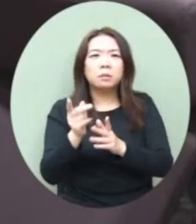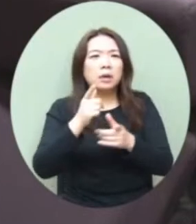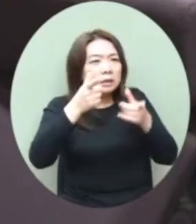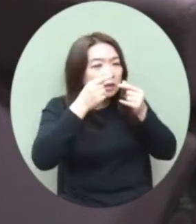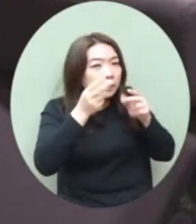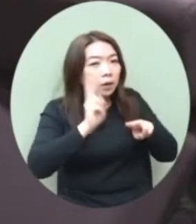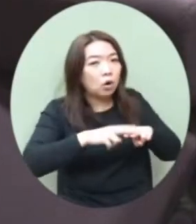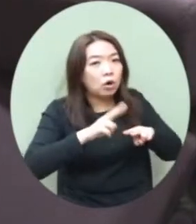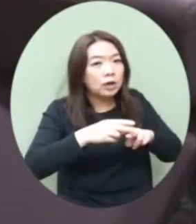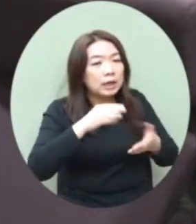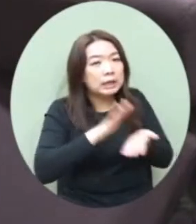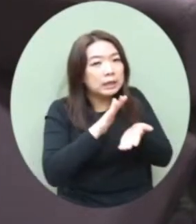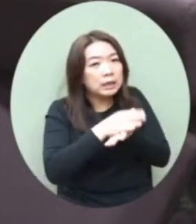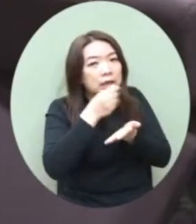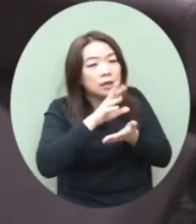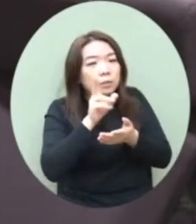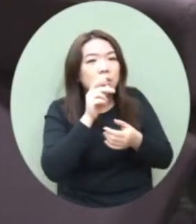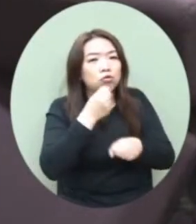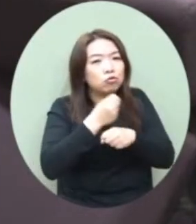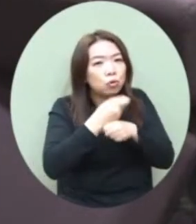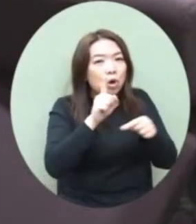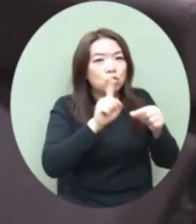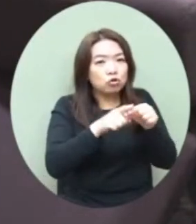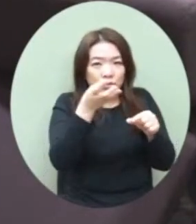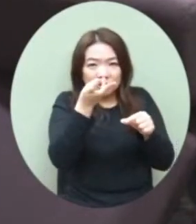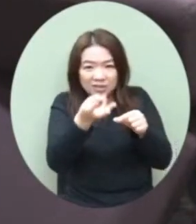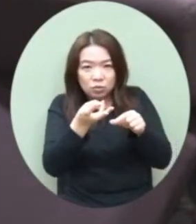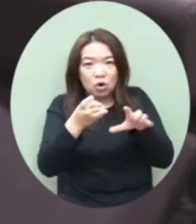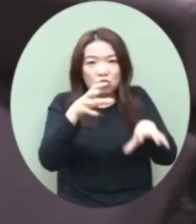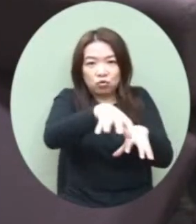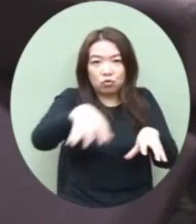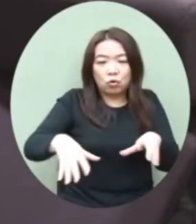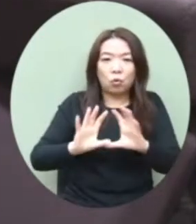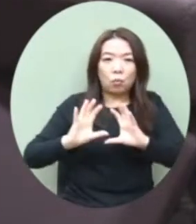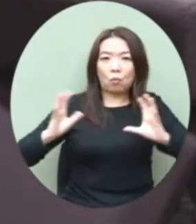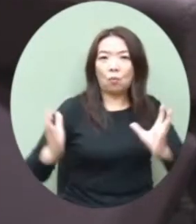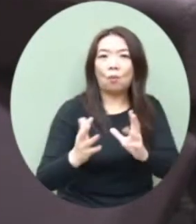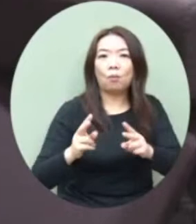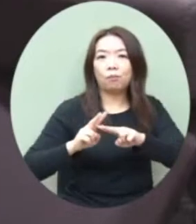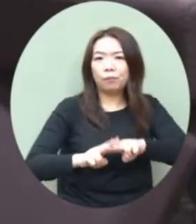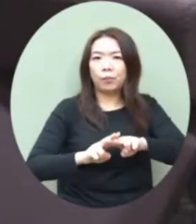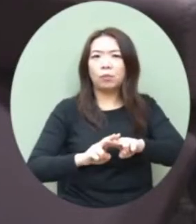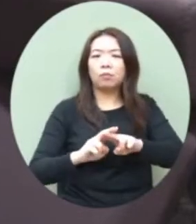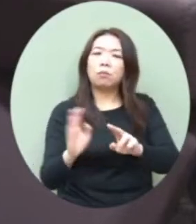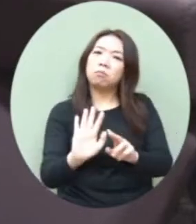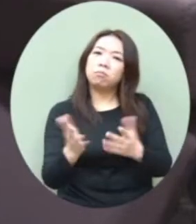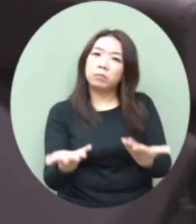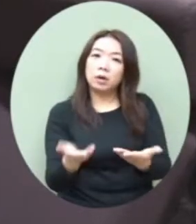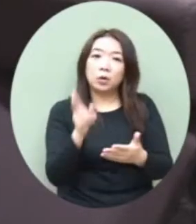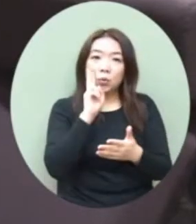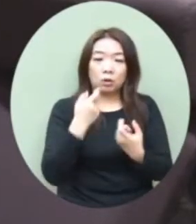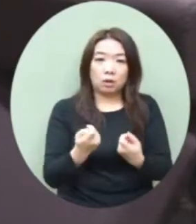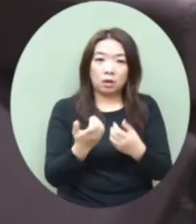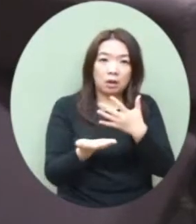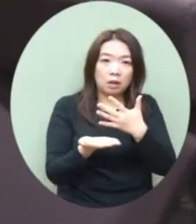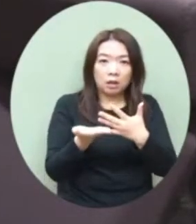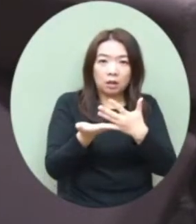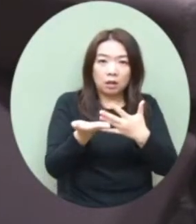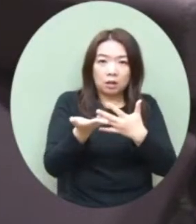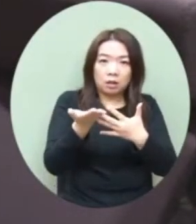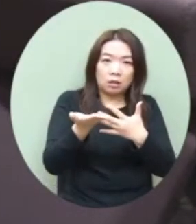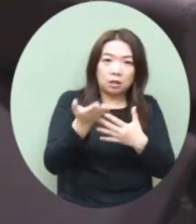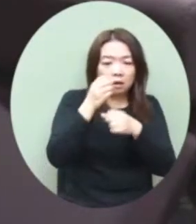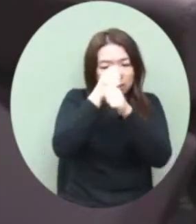neighboring places. Now, to fight the pandemic, why don't we learn from the experience of the mainland and have